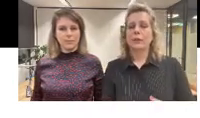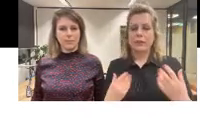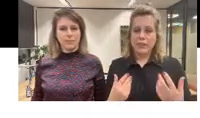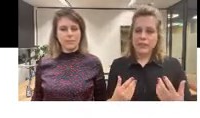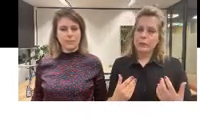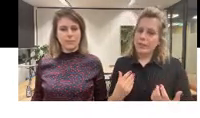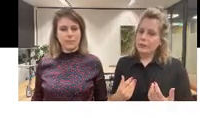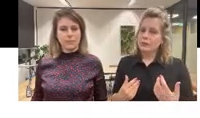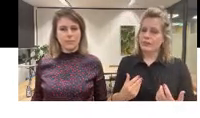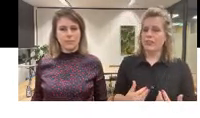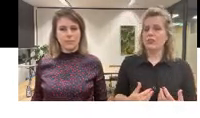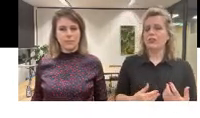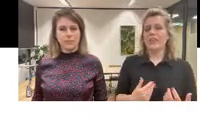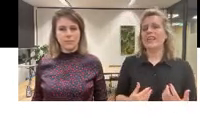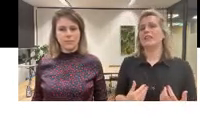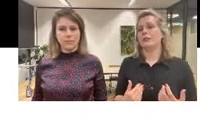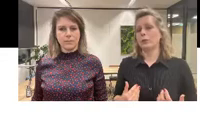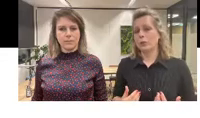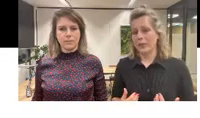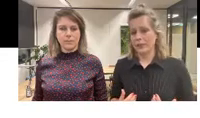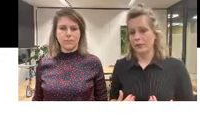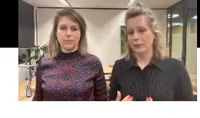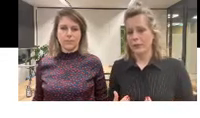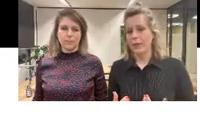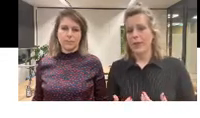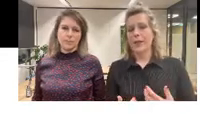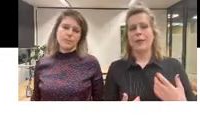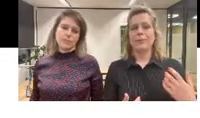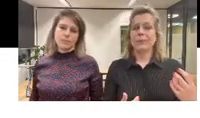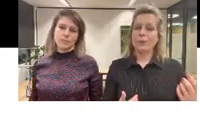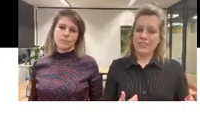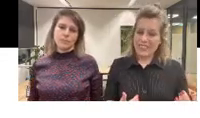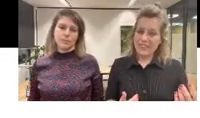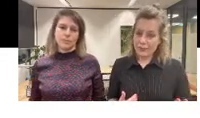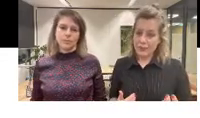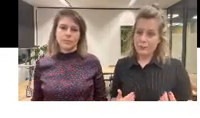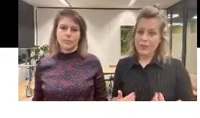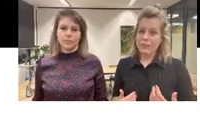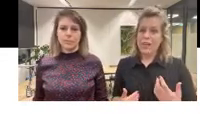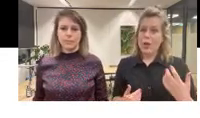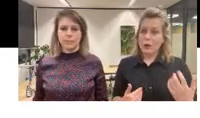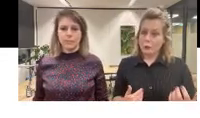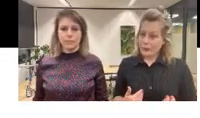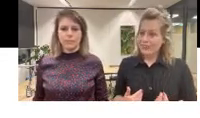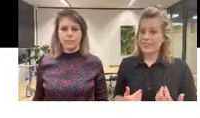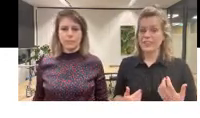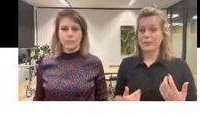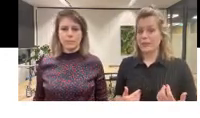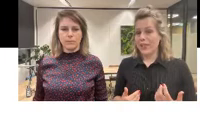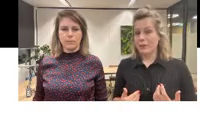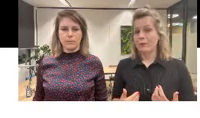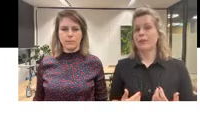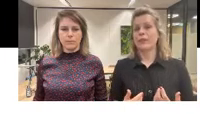perpetrator. We see radical changes in negative core beliefs. We see the development of